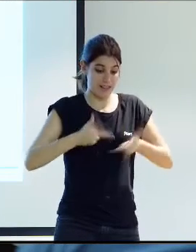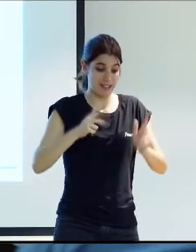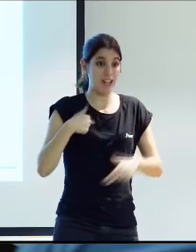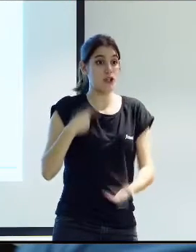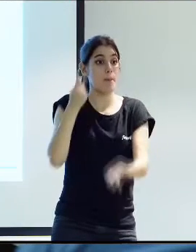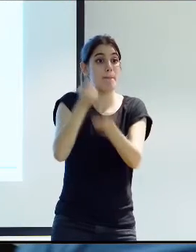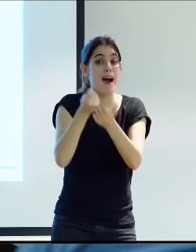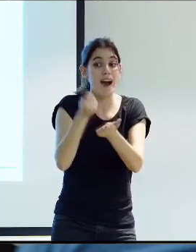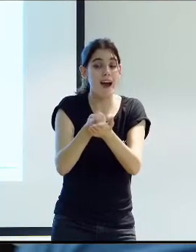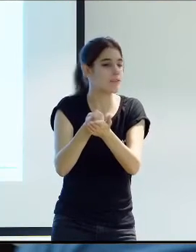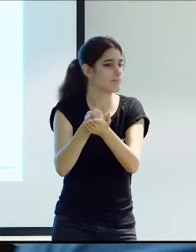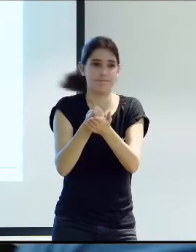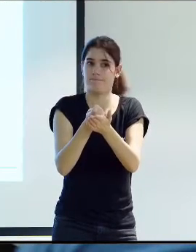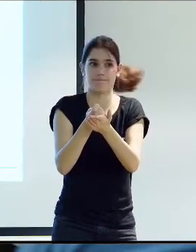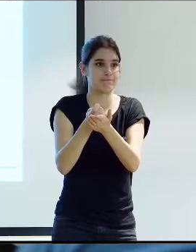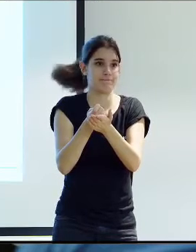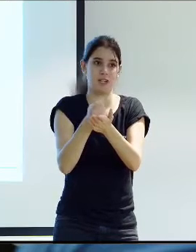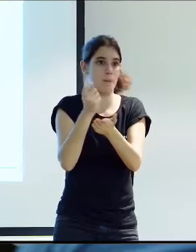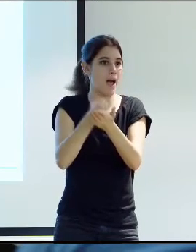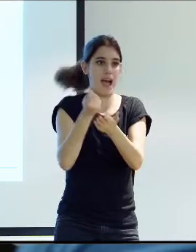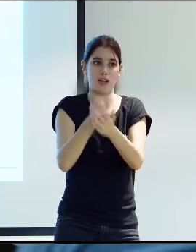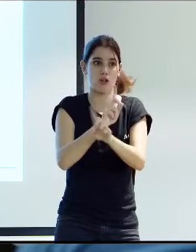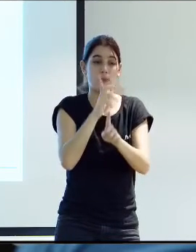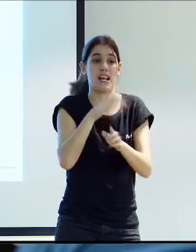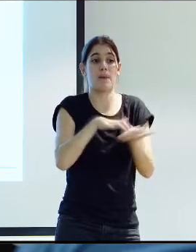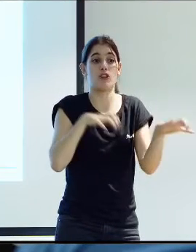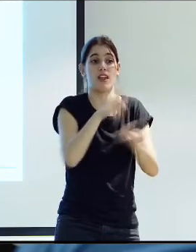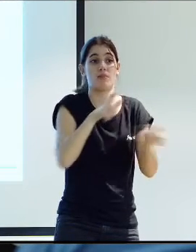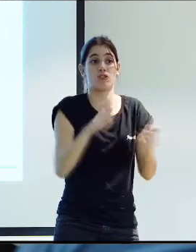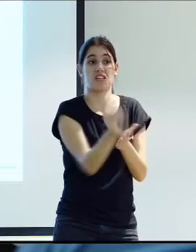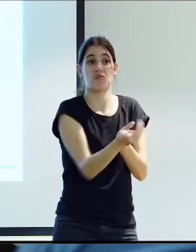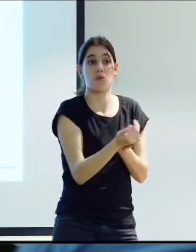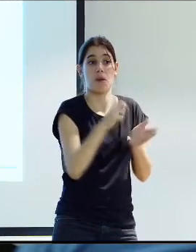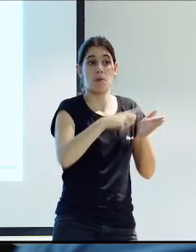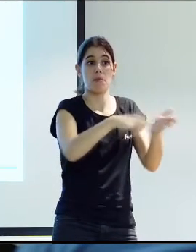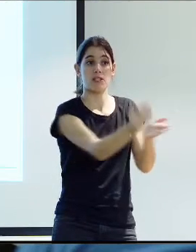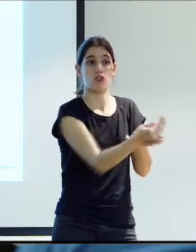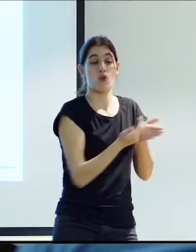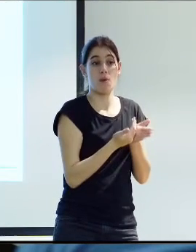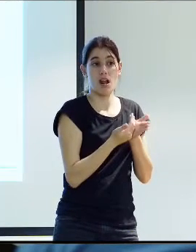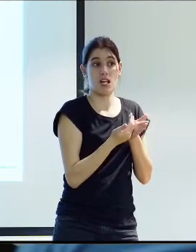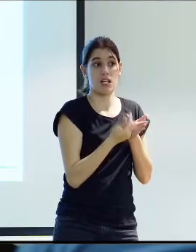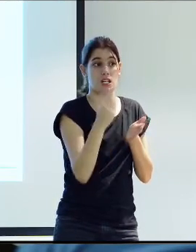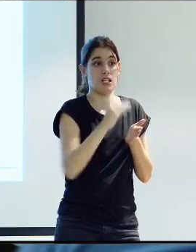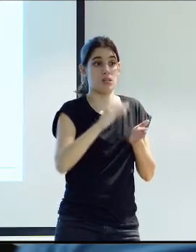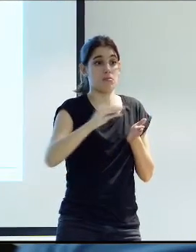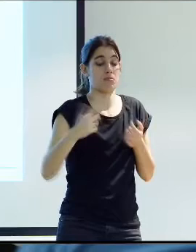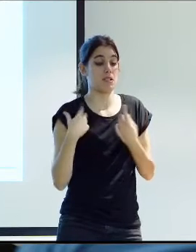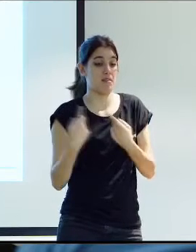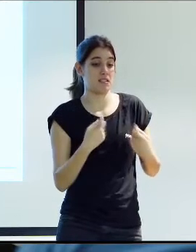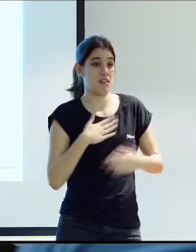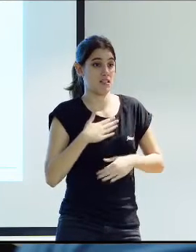be something that we would have to pay for, because most people collect their salaries at the end of the month, and